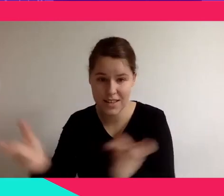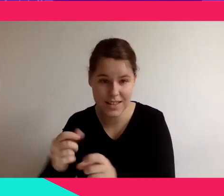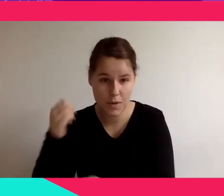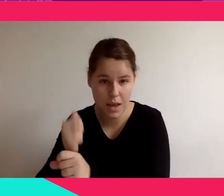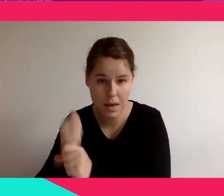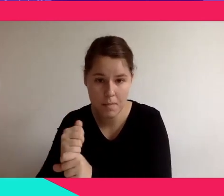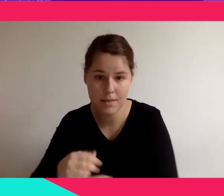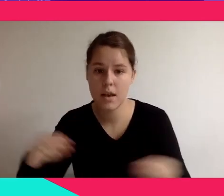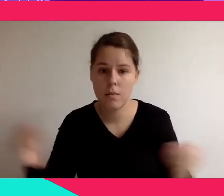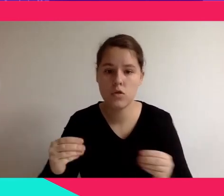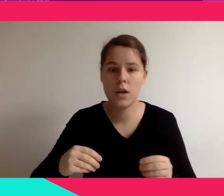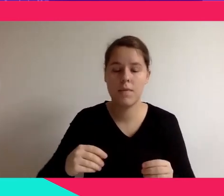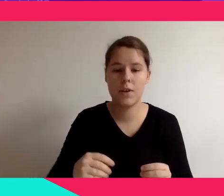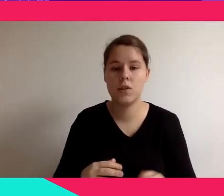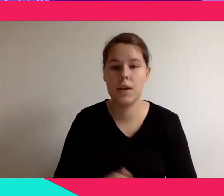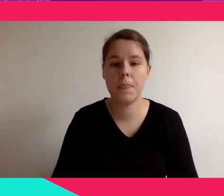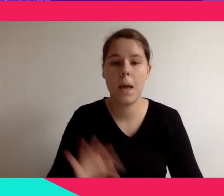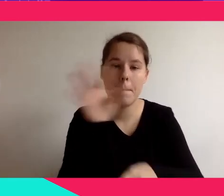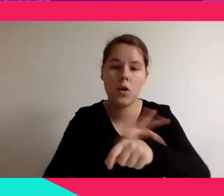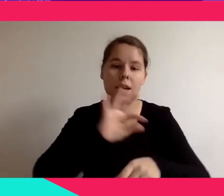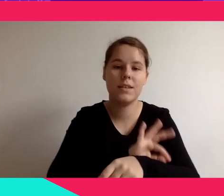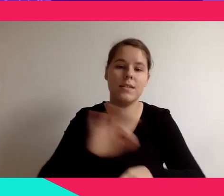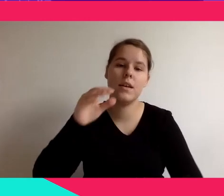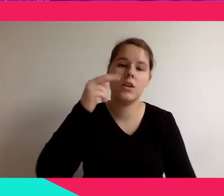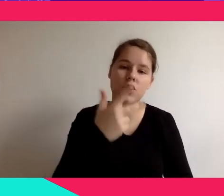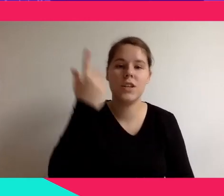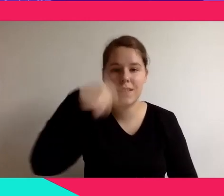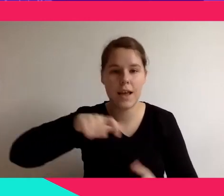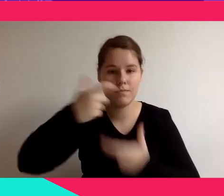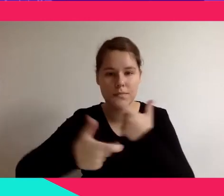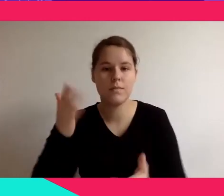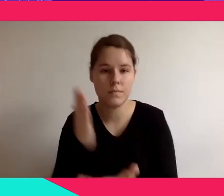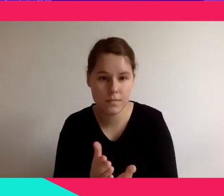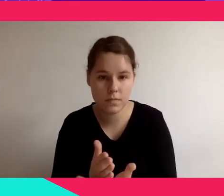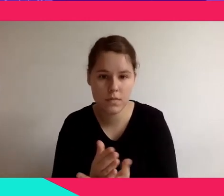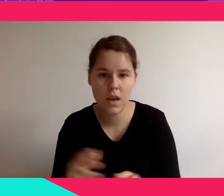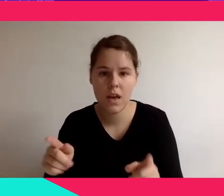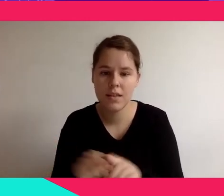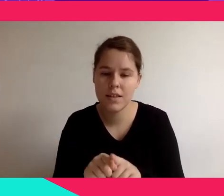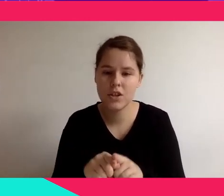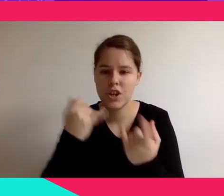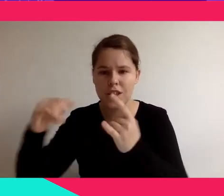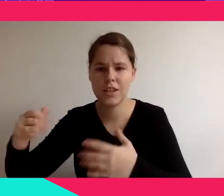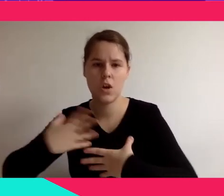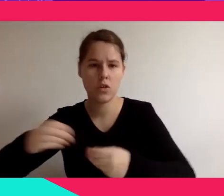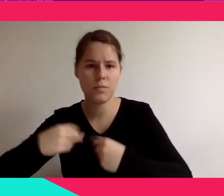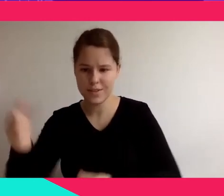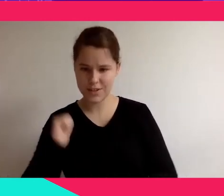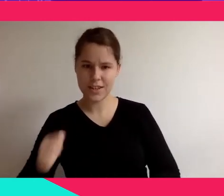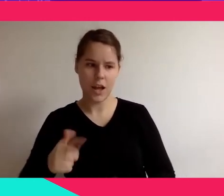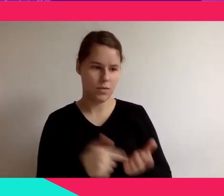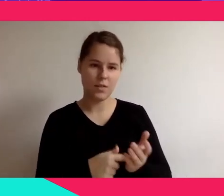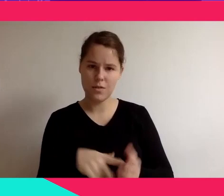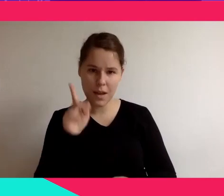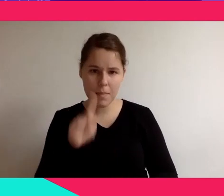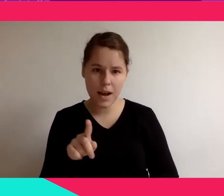a demand for that from the public to do a lot of creative things. Of course, all of these scans are also in the public domain, so you can freely reuse